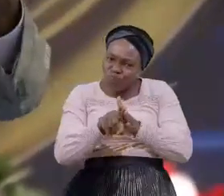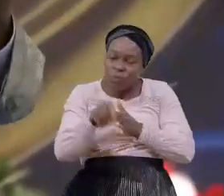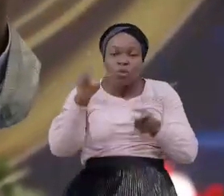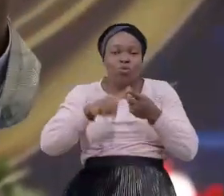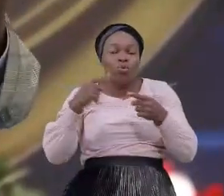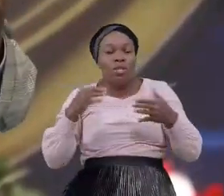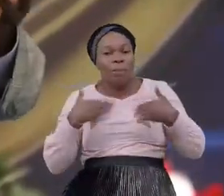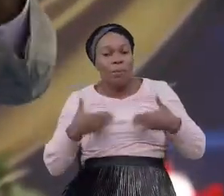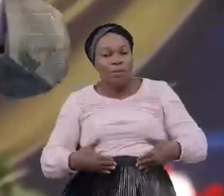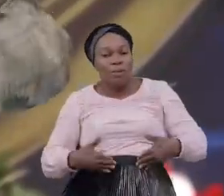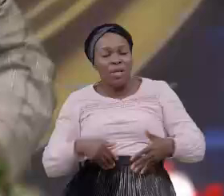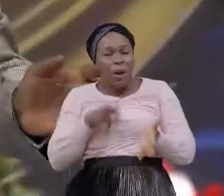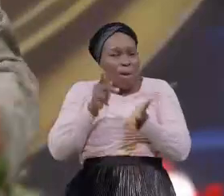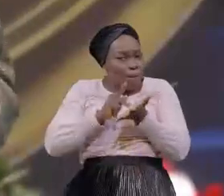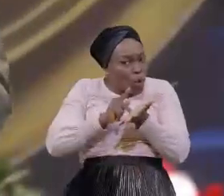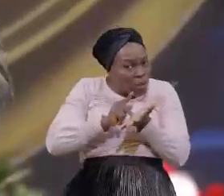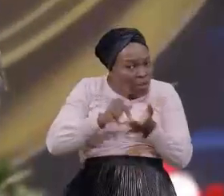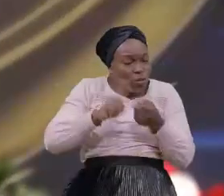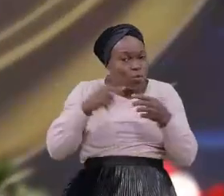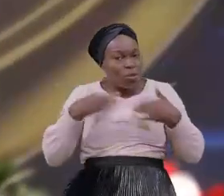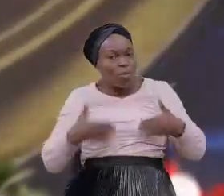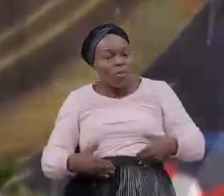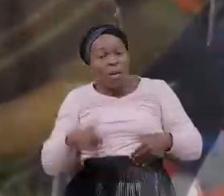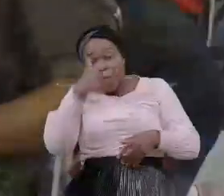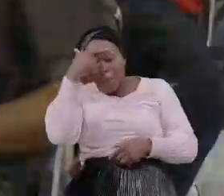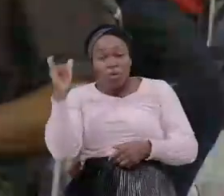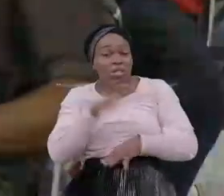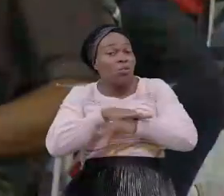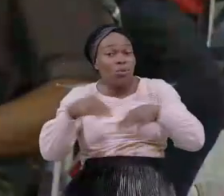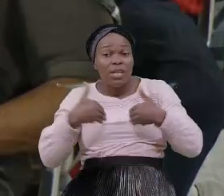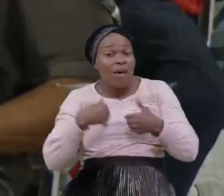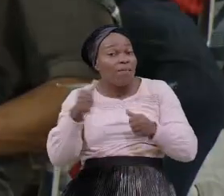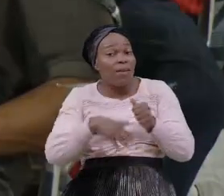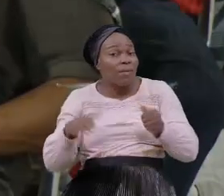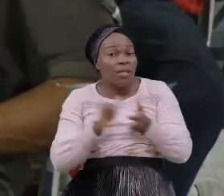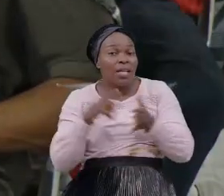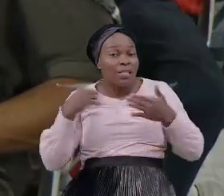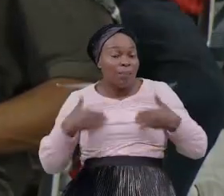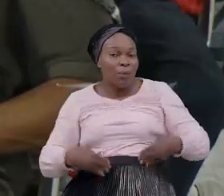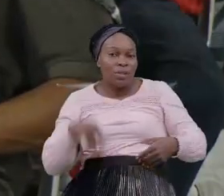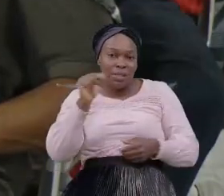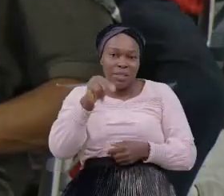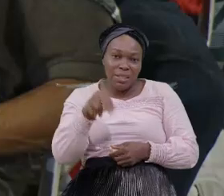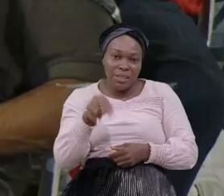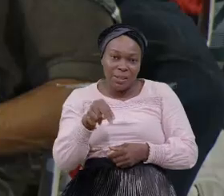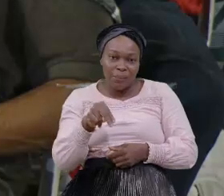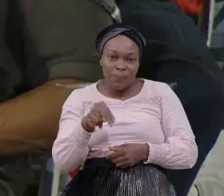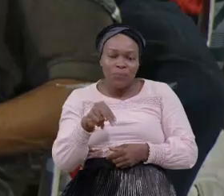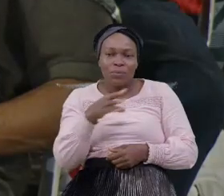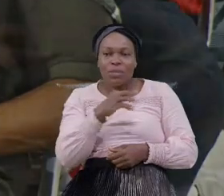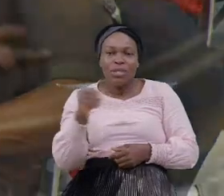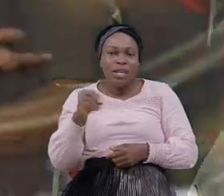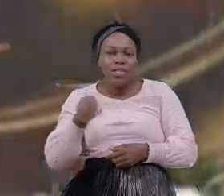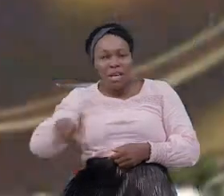not have everything the body needs. We can talk about that another time, but you say, take